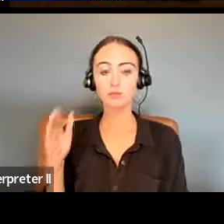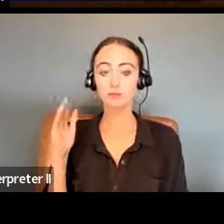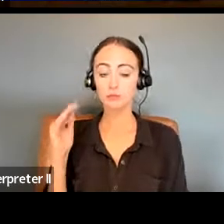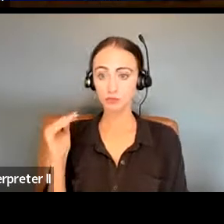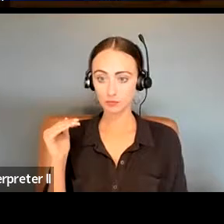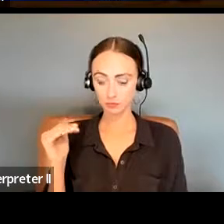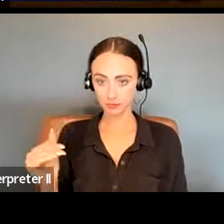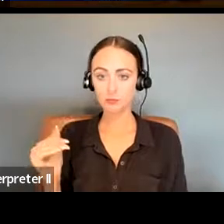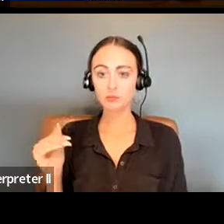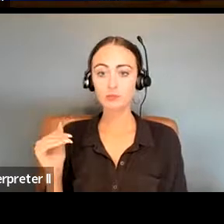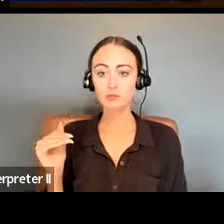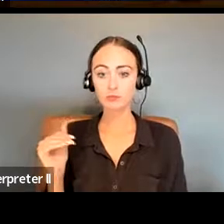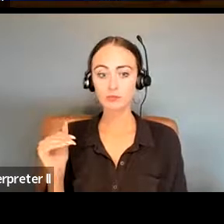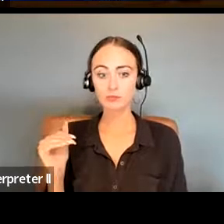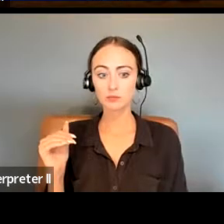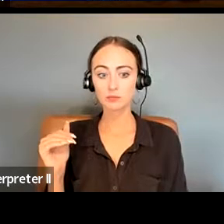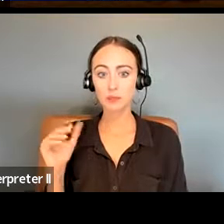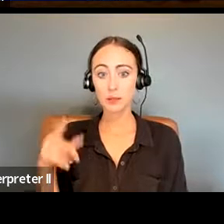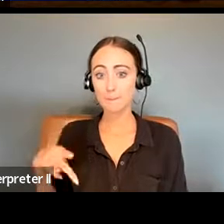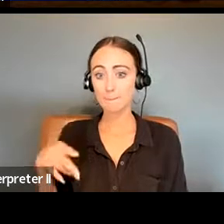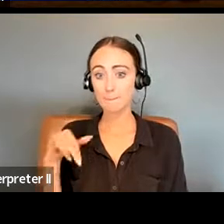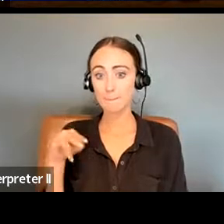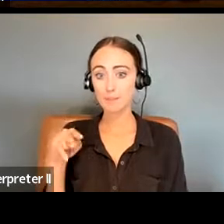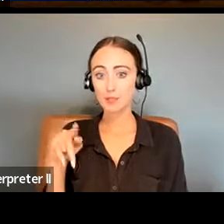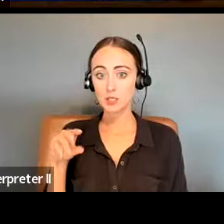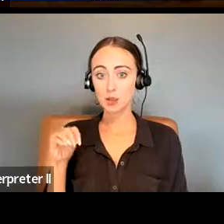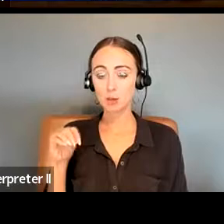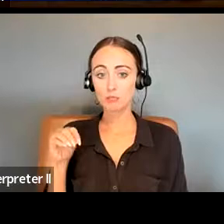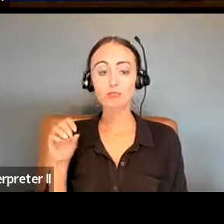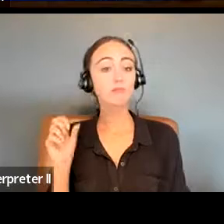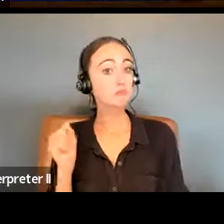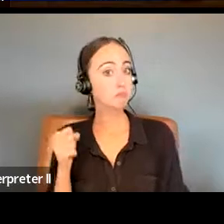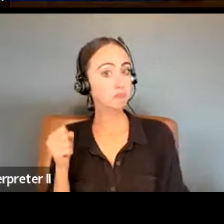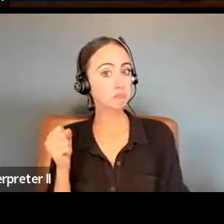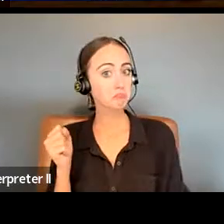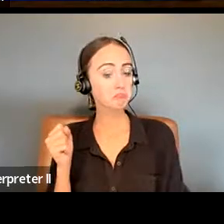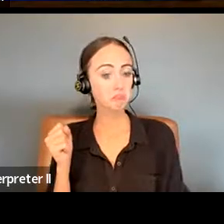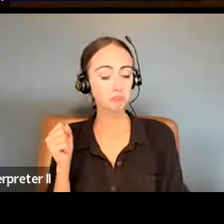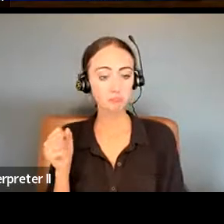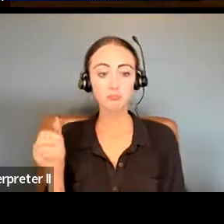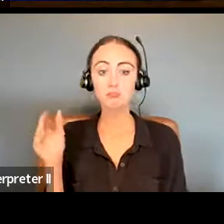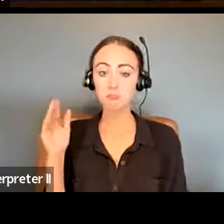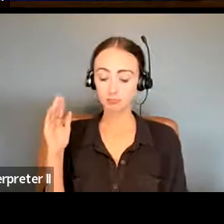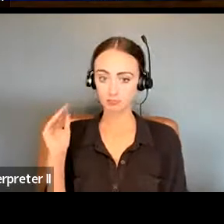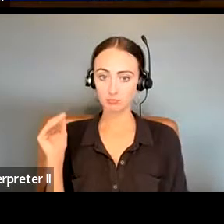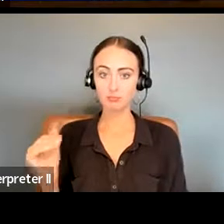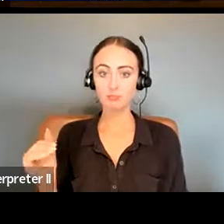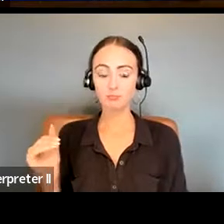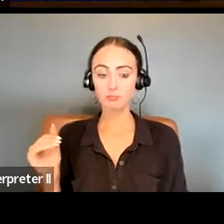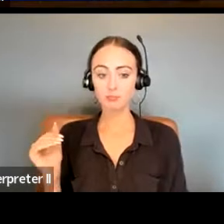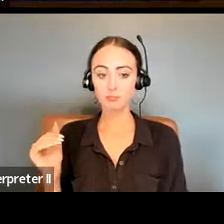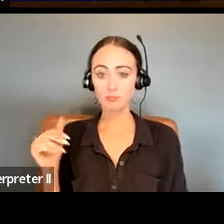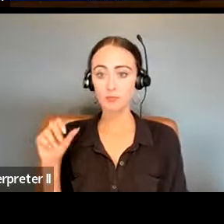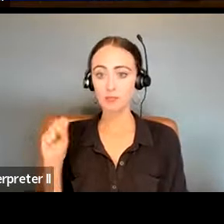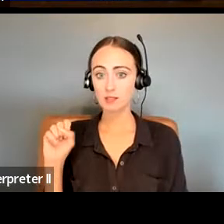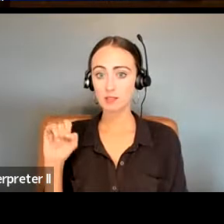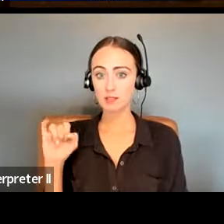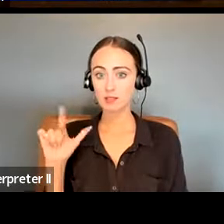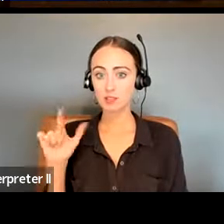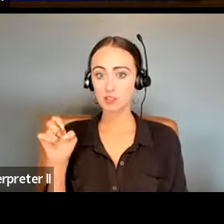Councilmember Nadeau votes no. Councilmember Pinto. Yes. Councilmember Pinto votes yes. Councilmember